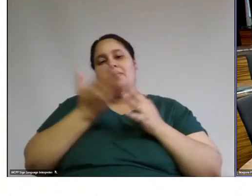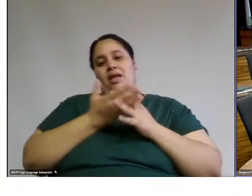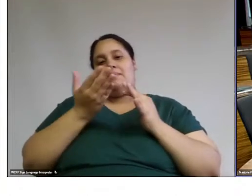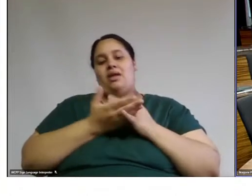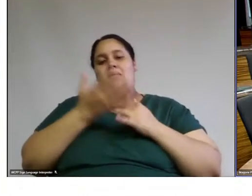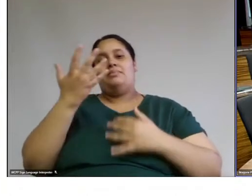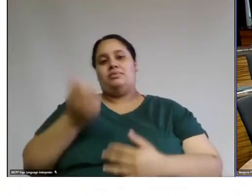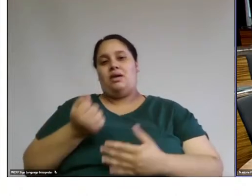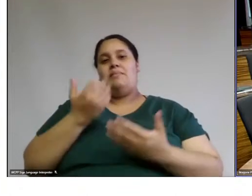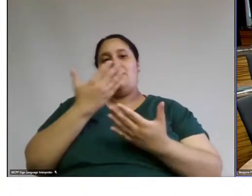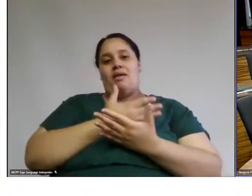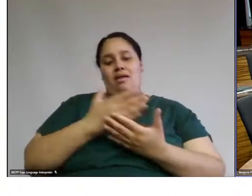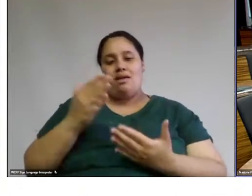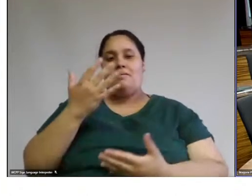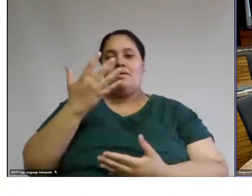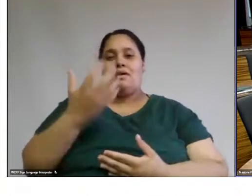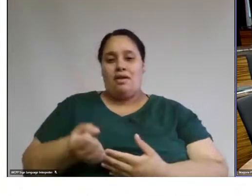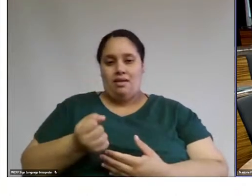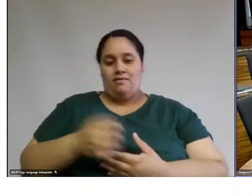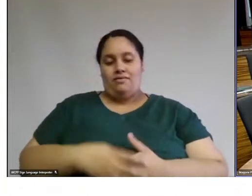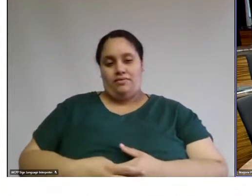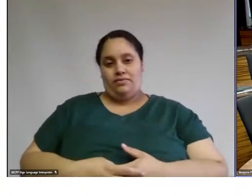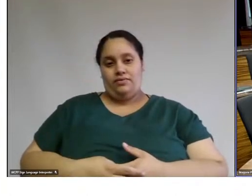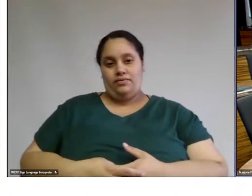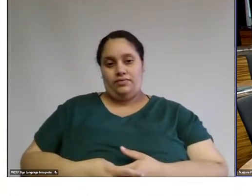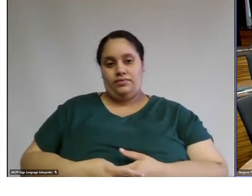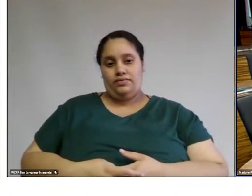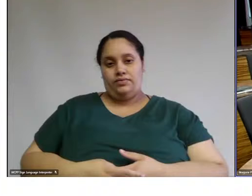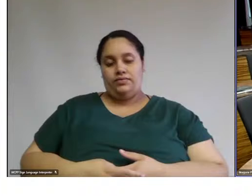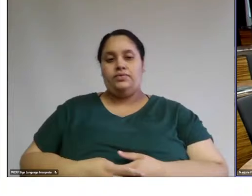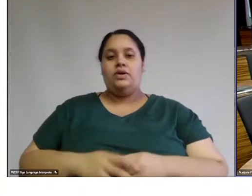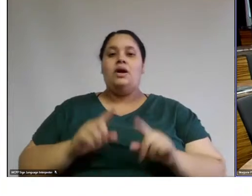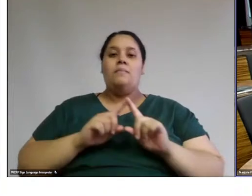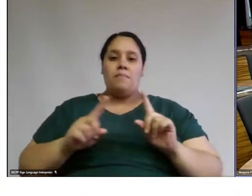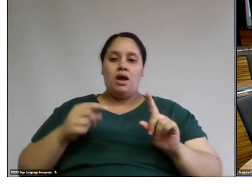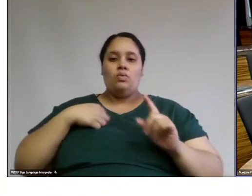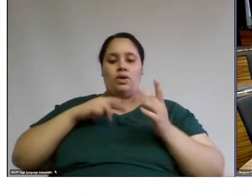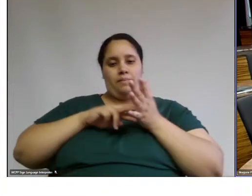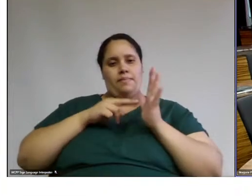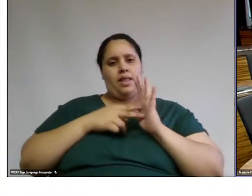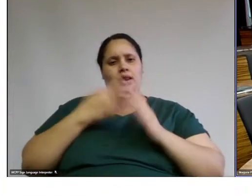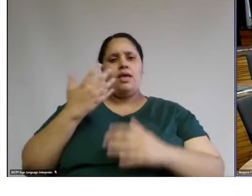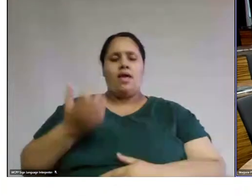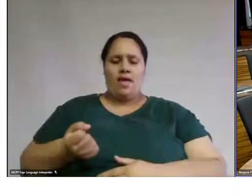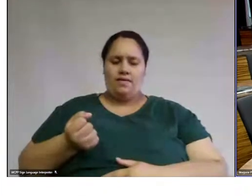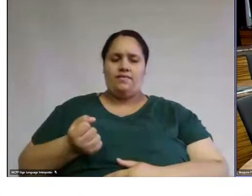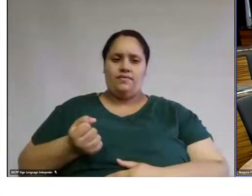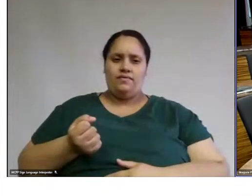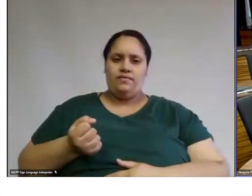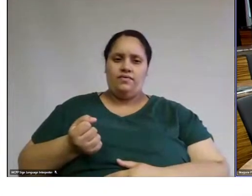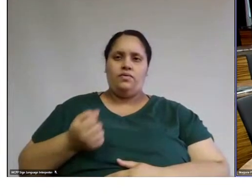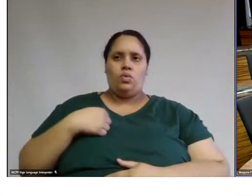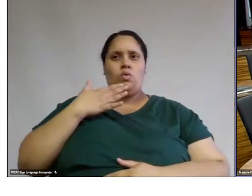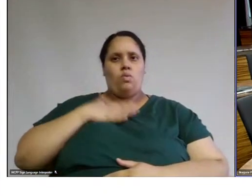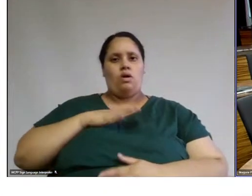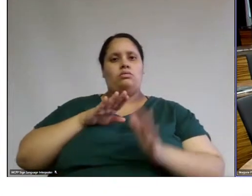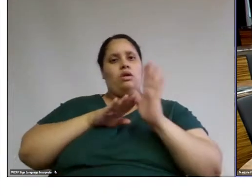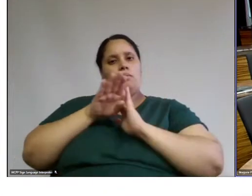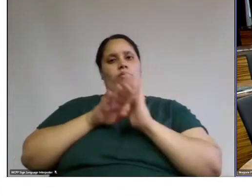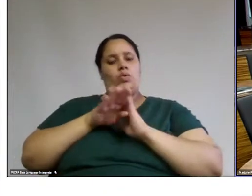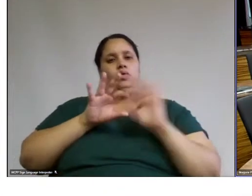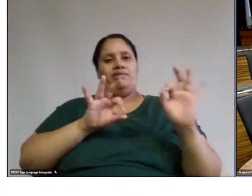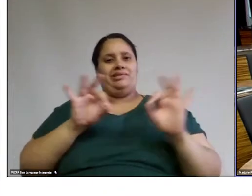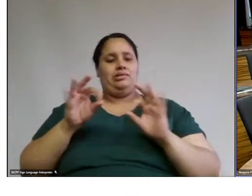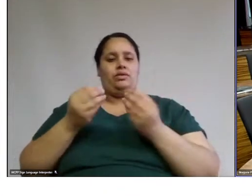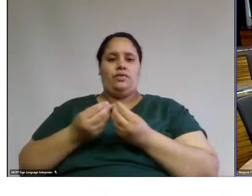regard as far as those aspects are concerned. However, we do have a plan in place to try and improve those particular things as